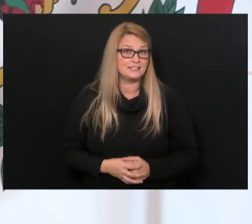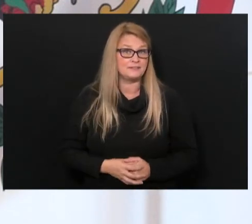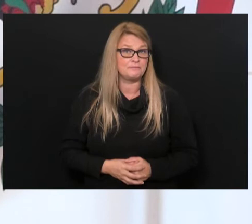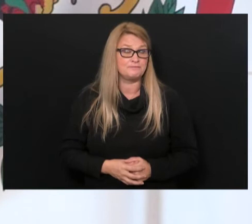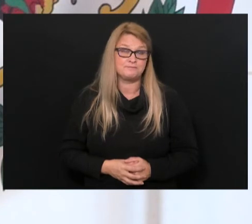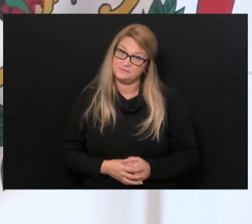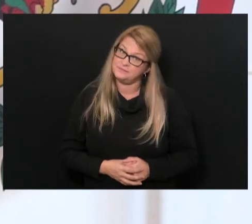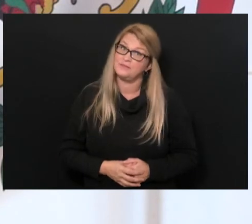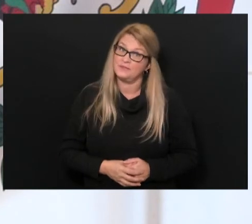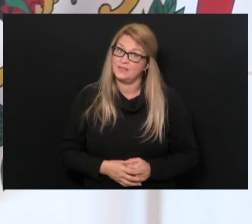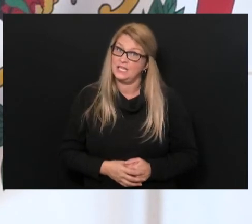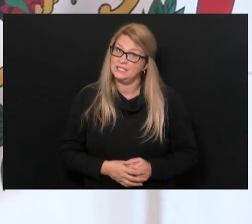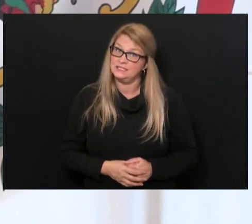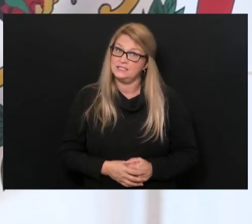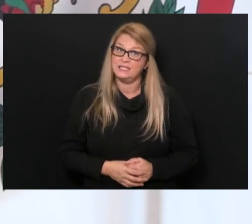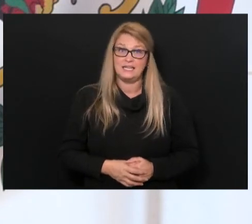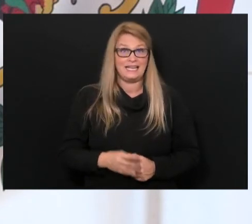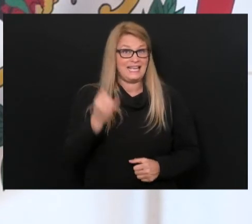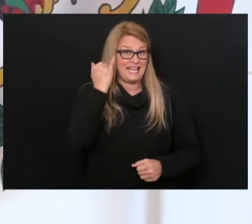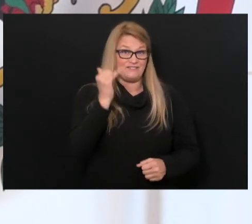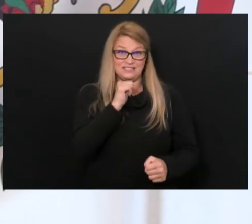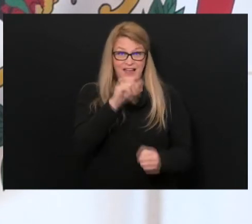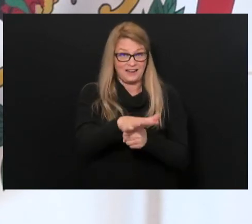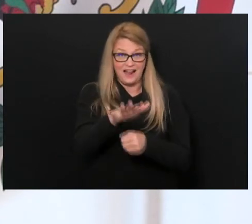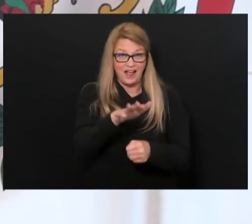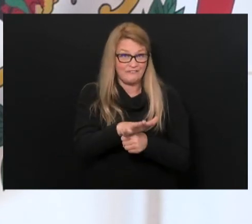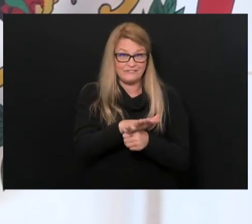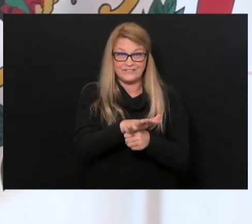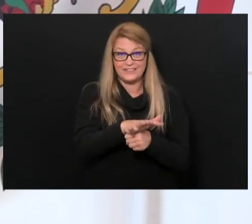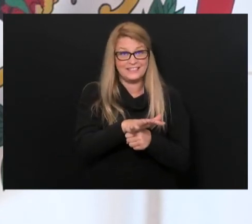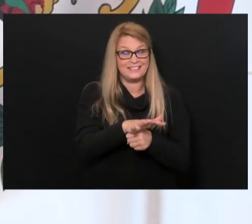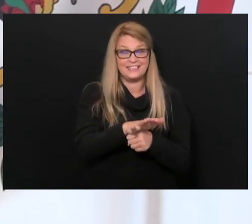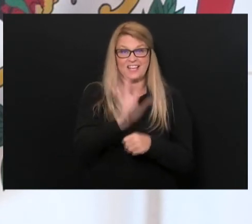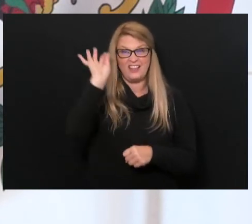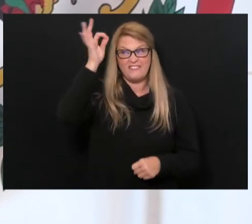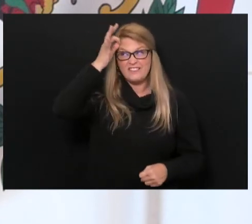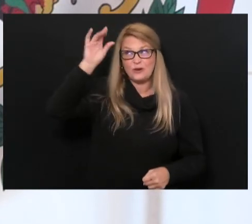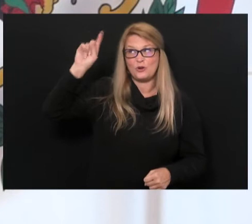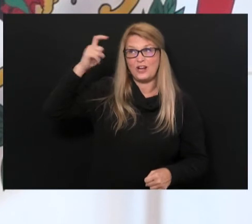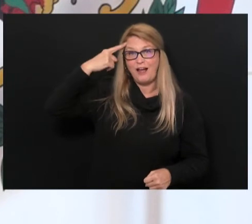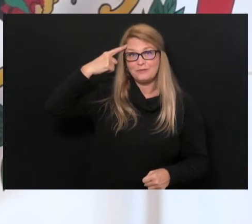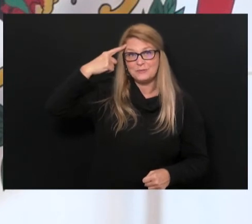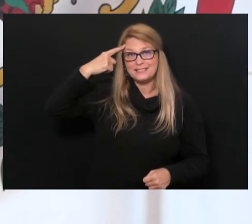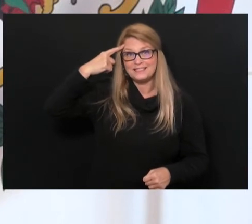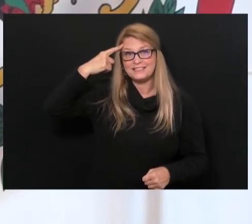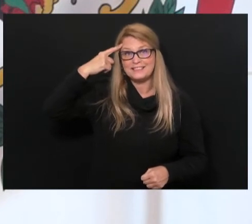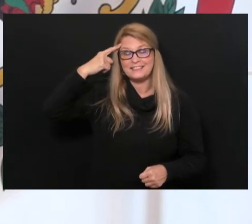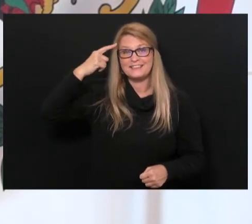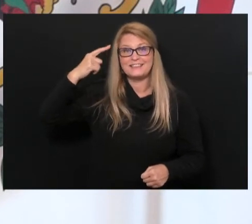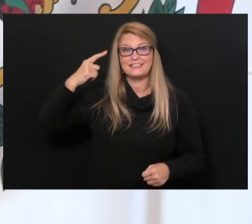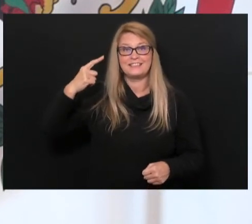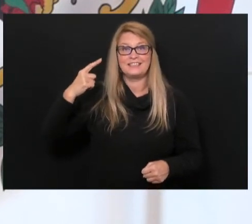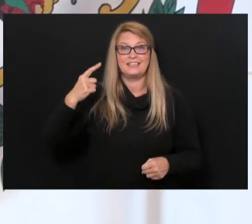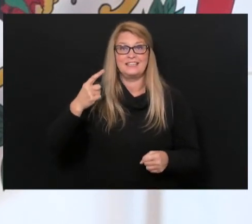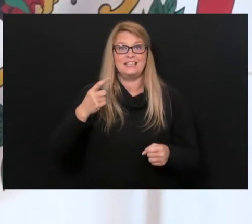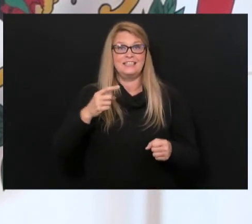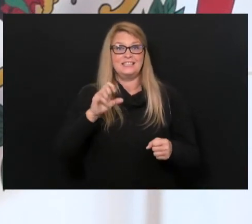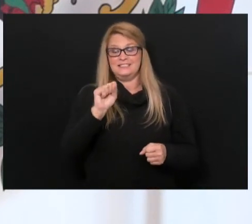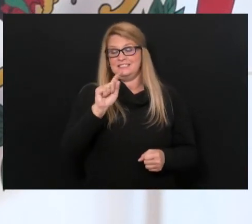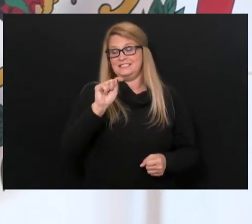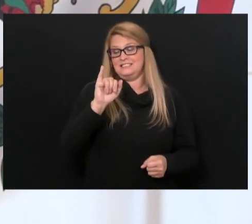in addition to that, if that's not enough, the federal government through the stimulus package